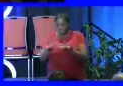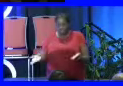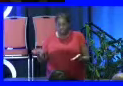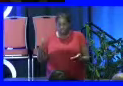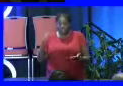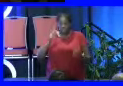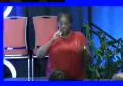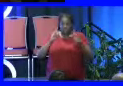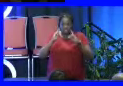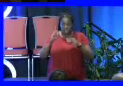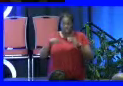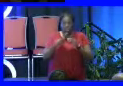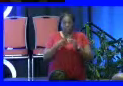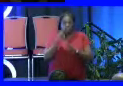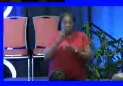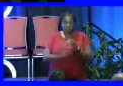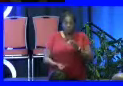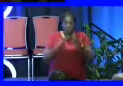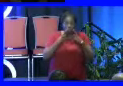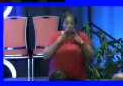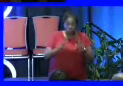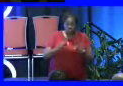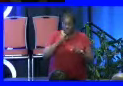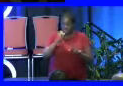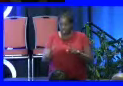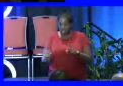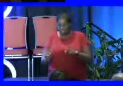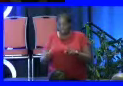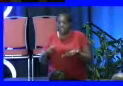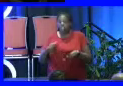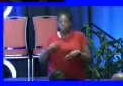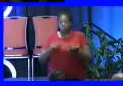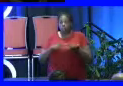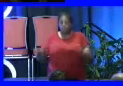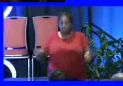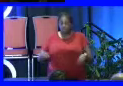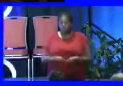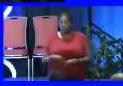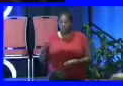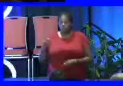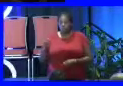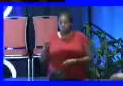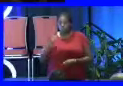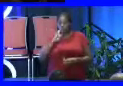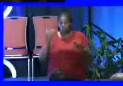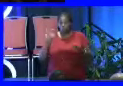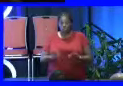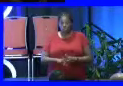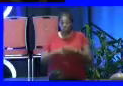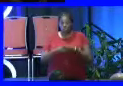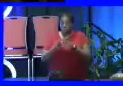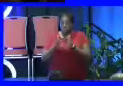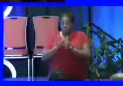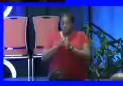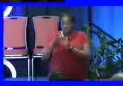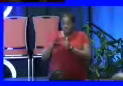get to hear about both of those, what's working and what's not working, through the course of the panel. So I'm going to go ahead and start with you,